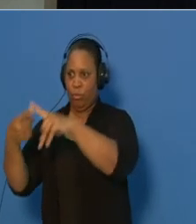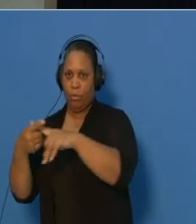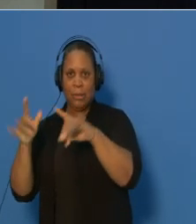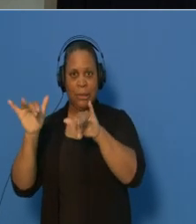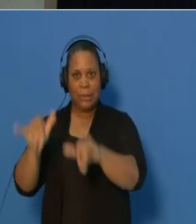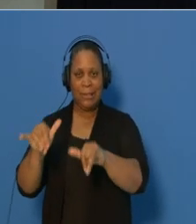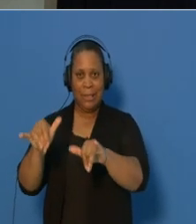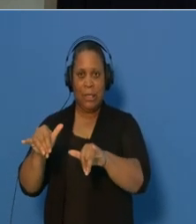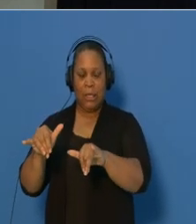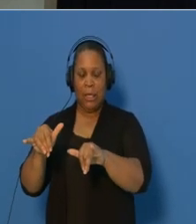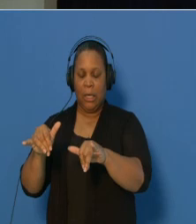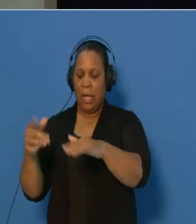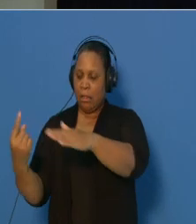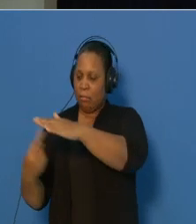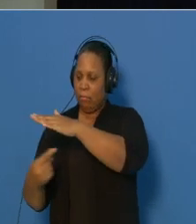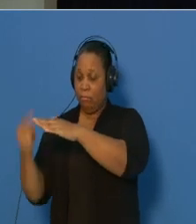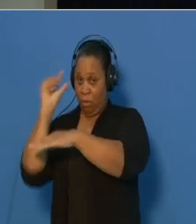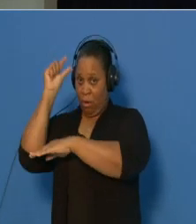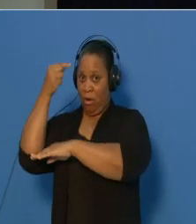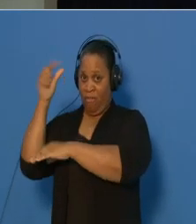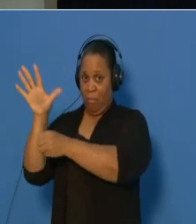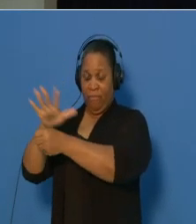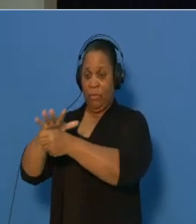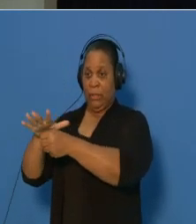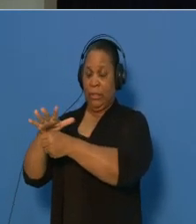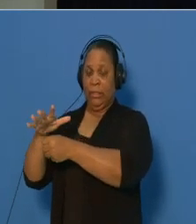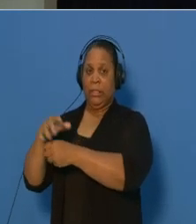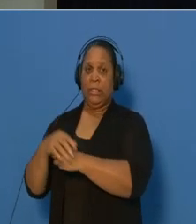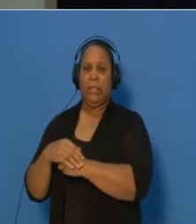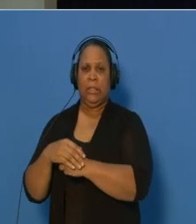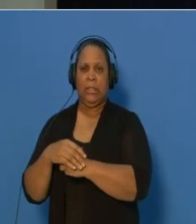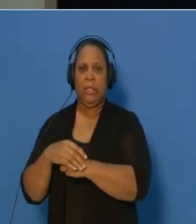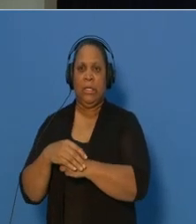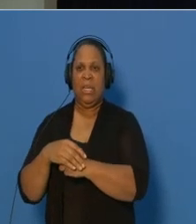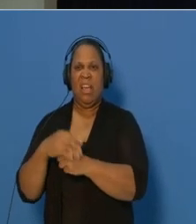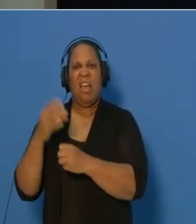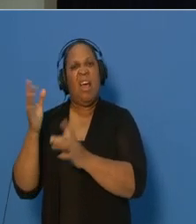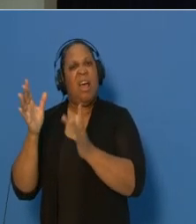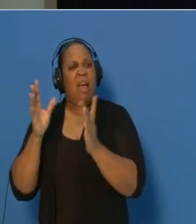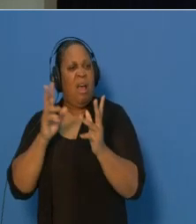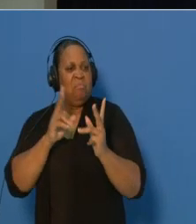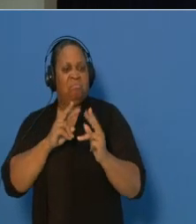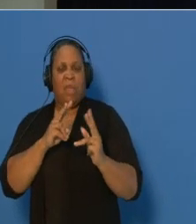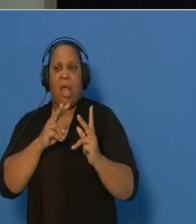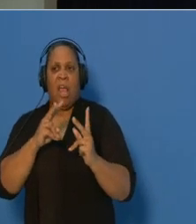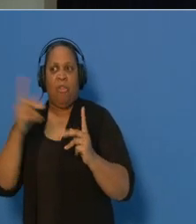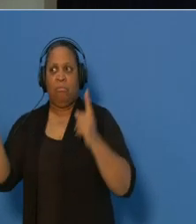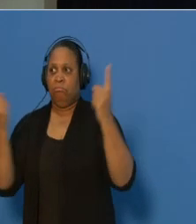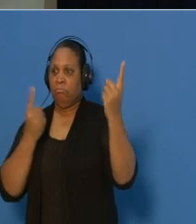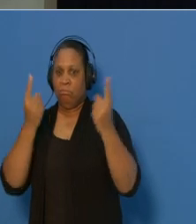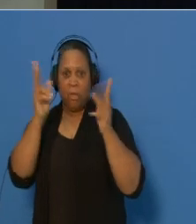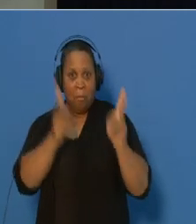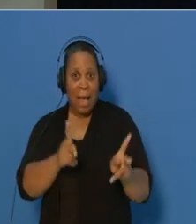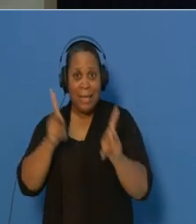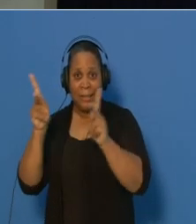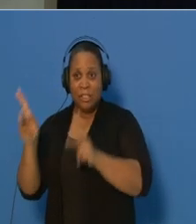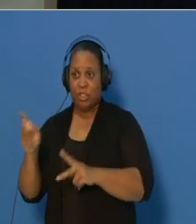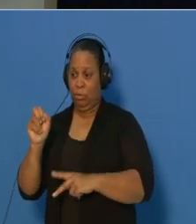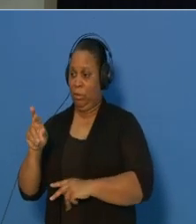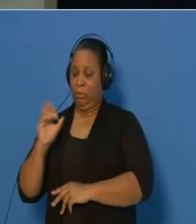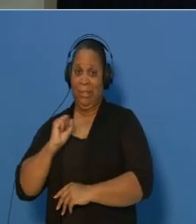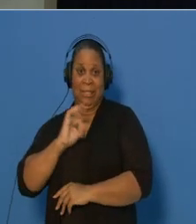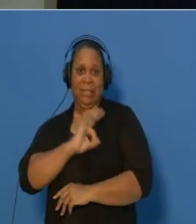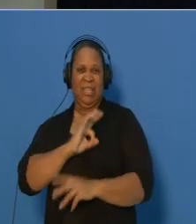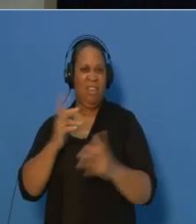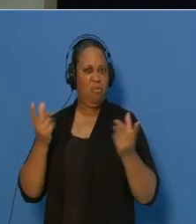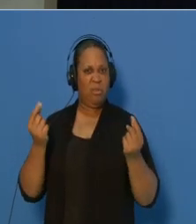government quarantine facilities, either between returning passengers or between staff manning the quarantine facilities and delivering